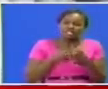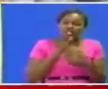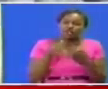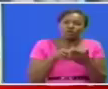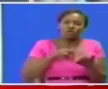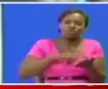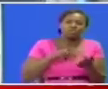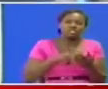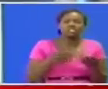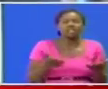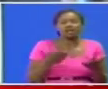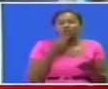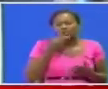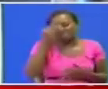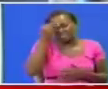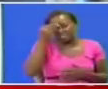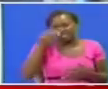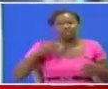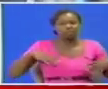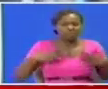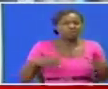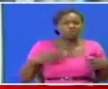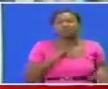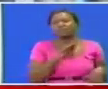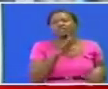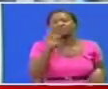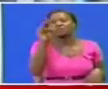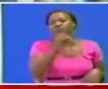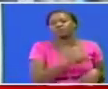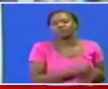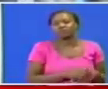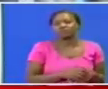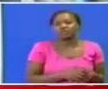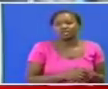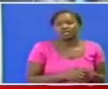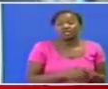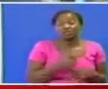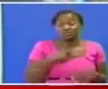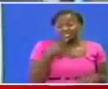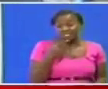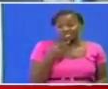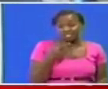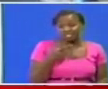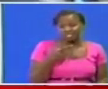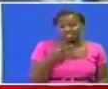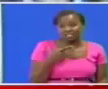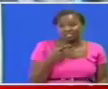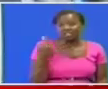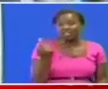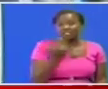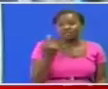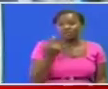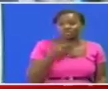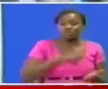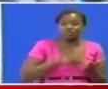that Jubilee are now pretending that they are their projects. As I said, the only project